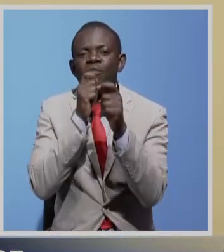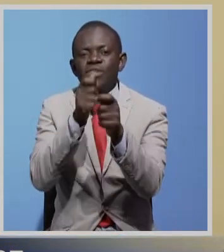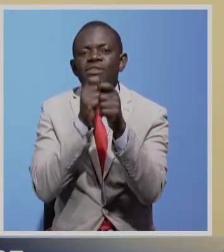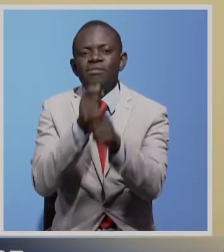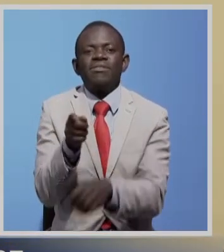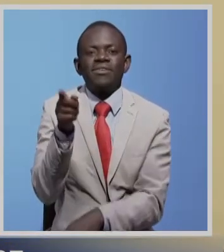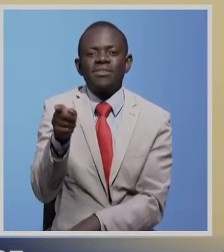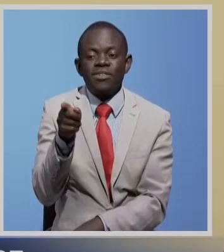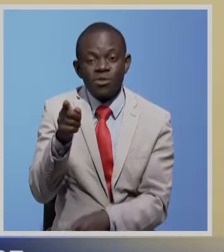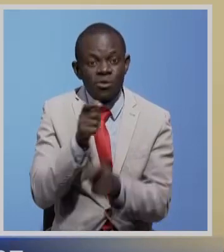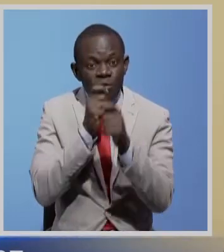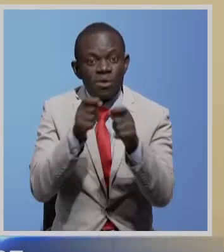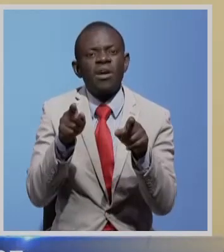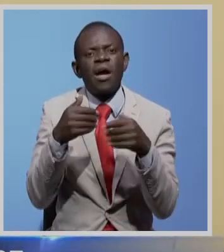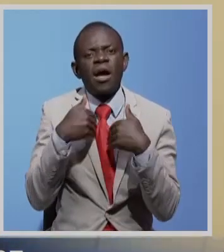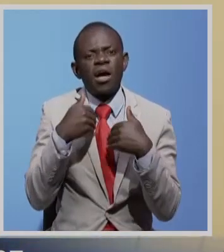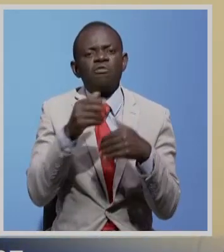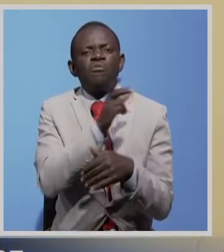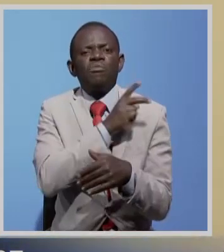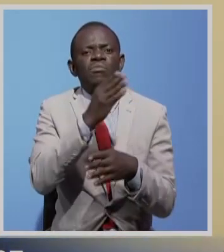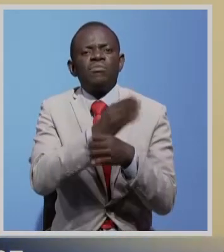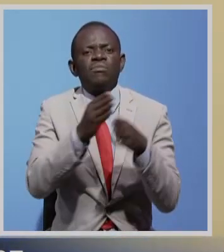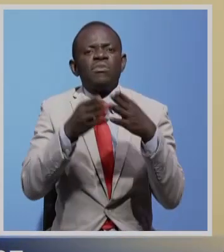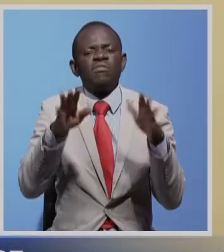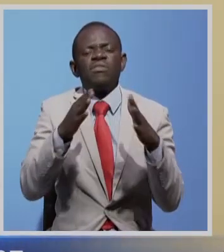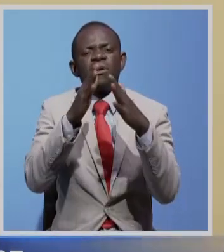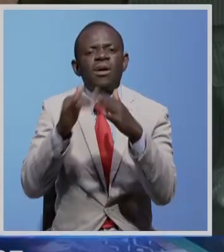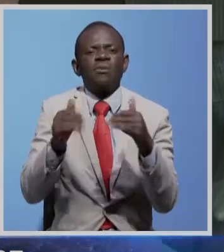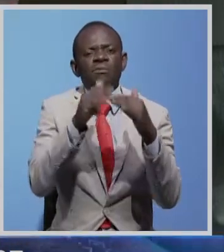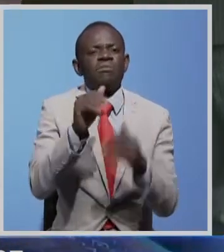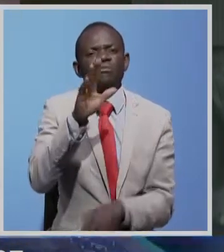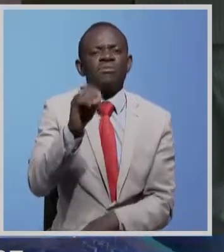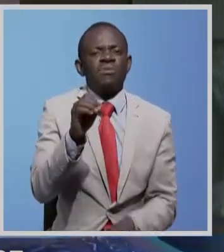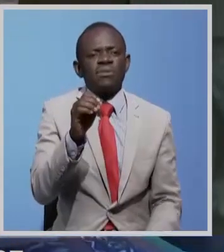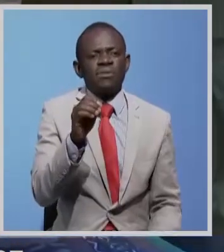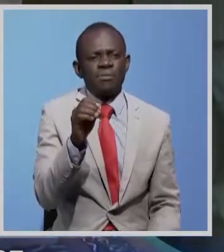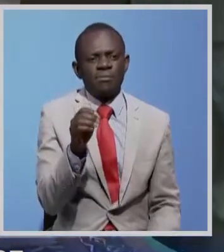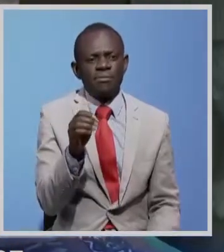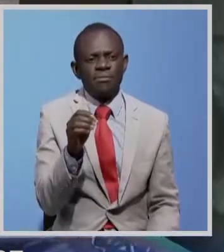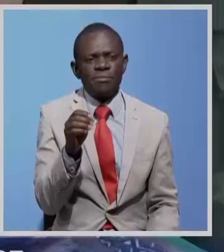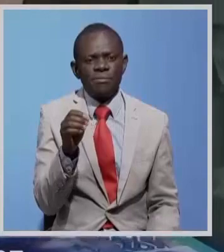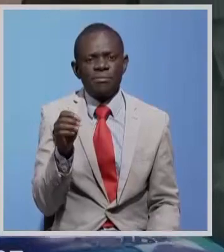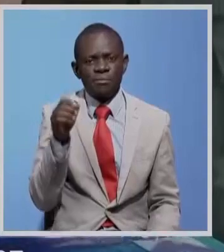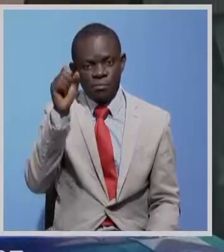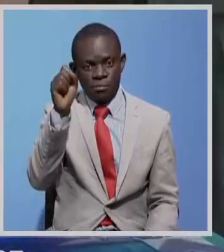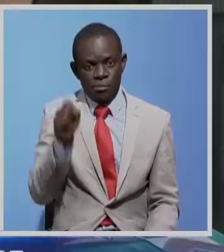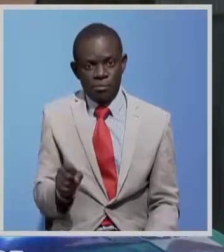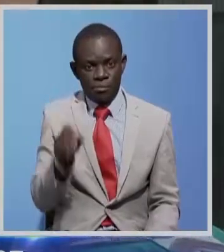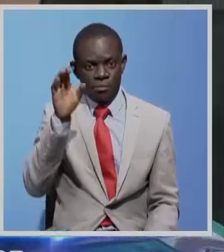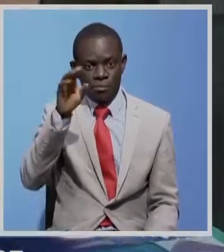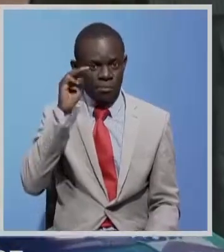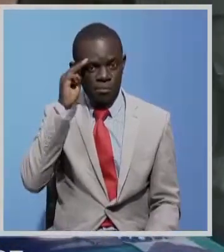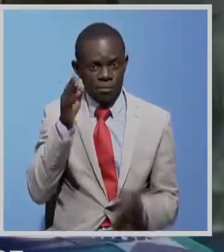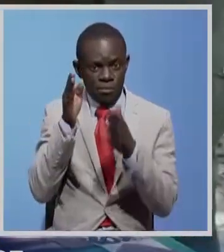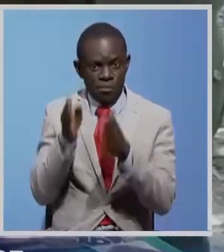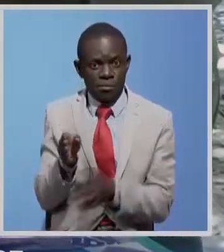15 newly constructed houses for Zambia police. And Dr. Hamugale says only invited guests will be allowed on the presidential